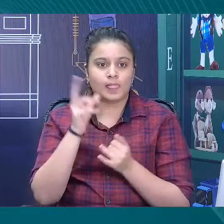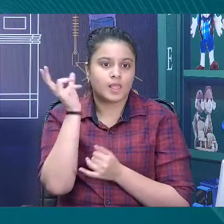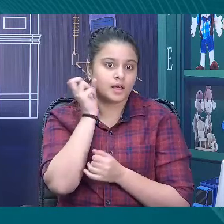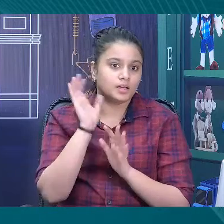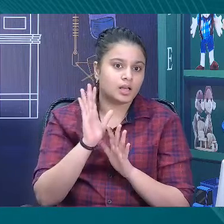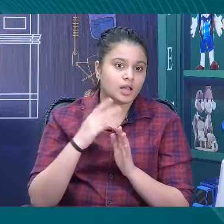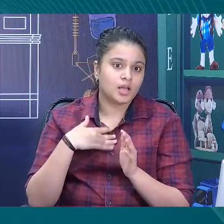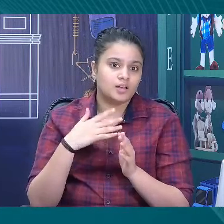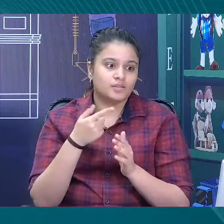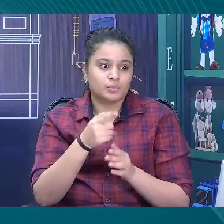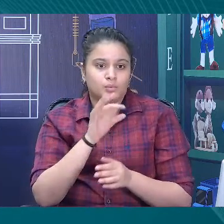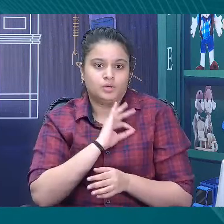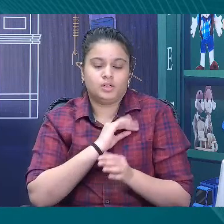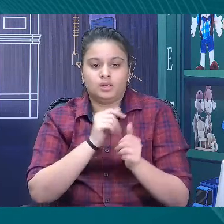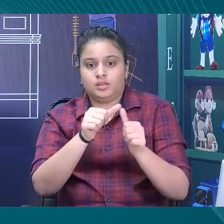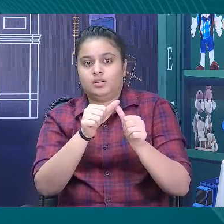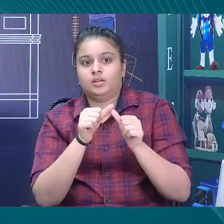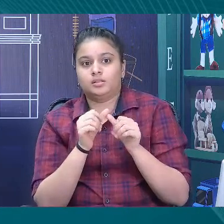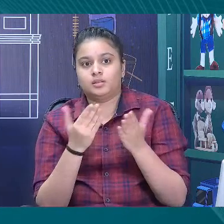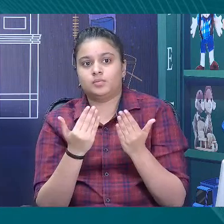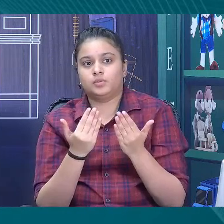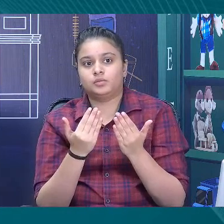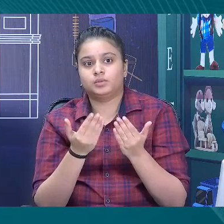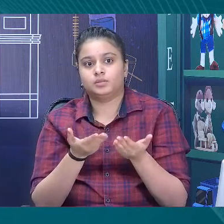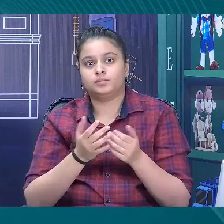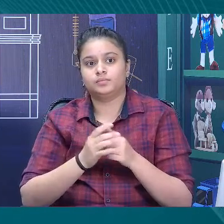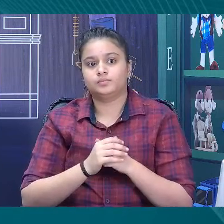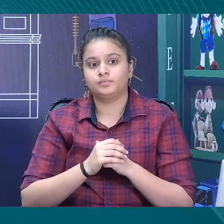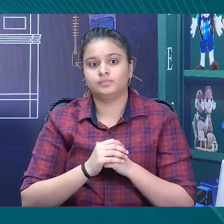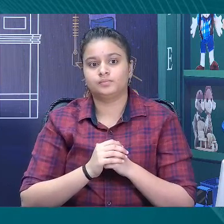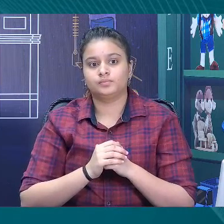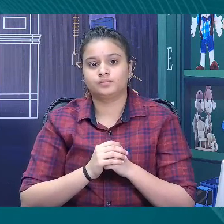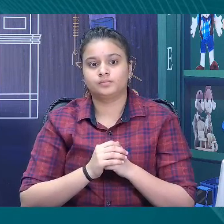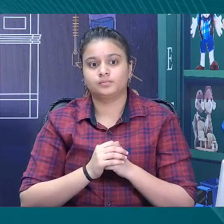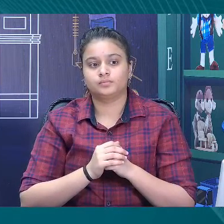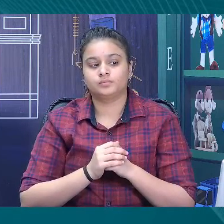like to answer this question on behalf of Lakshmi ma'am here?